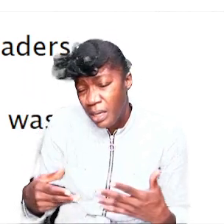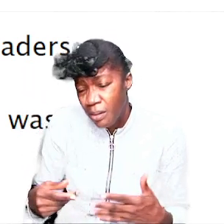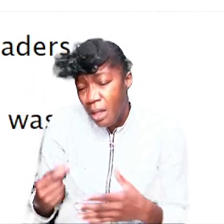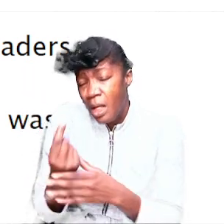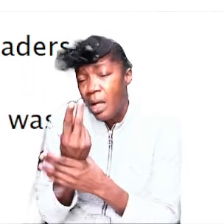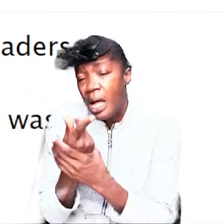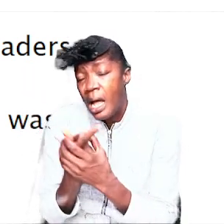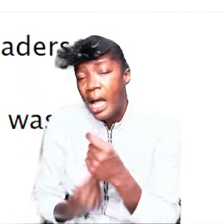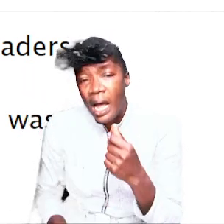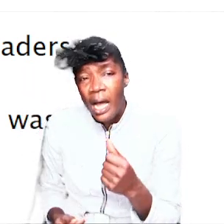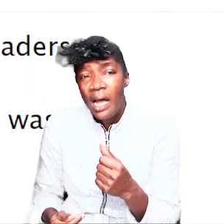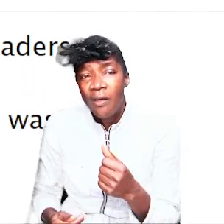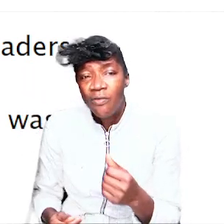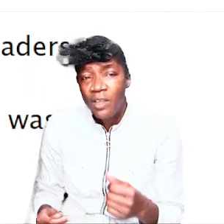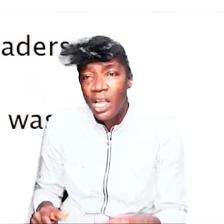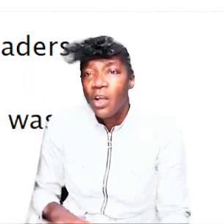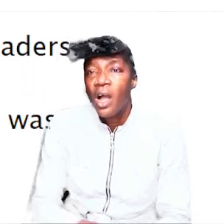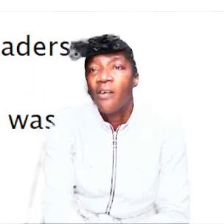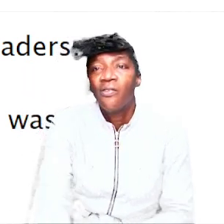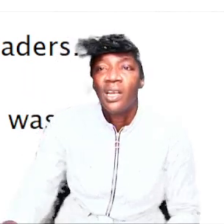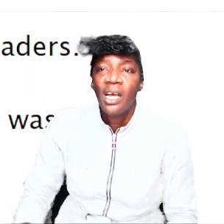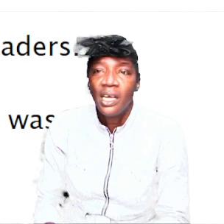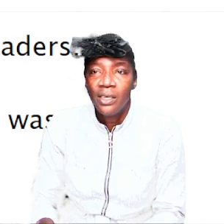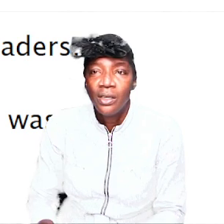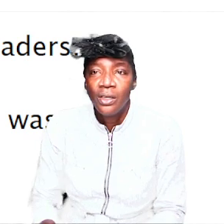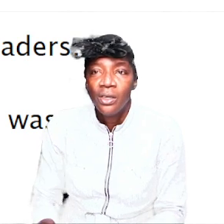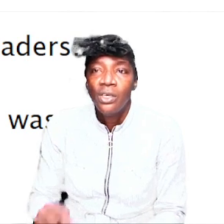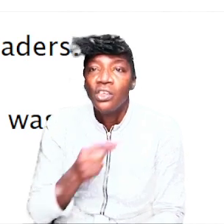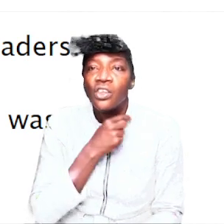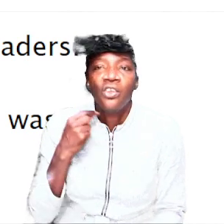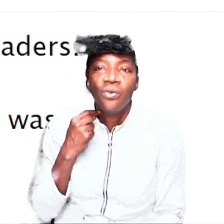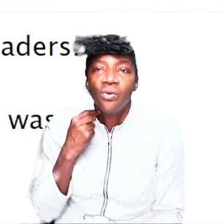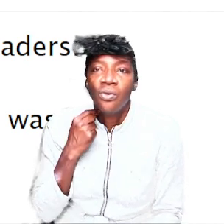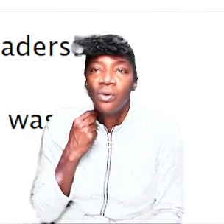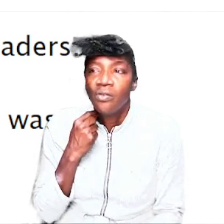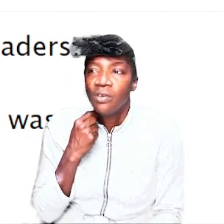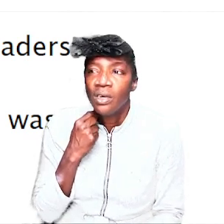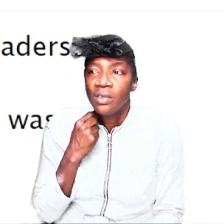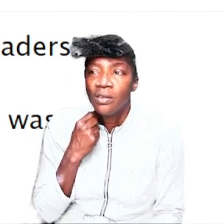an acre of land, which a yoke of oxen might plow.